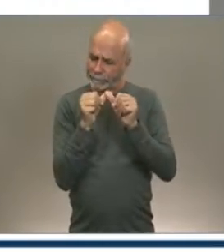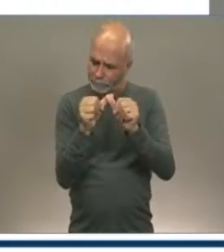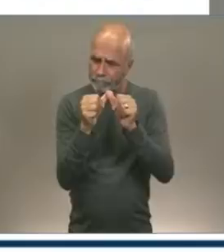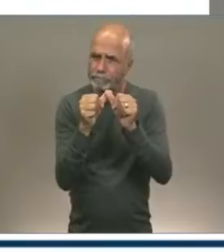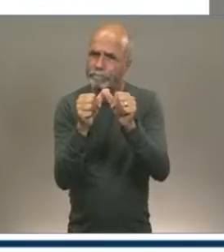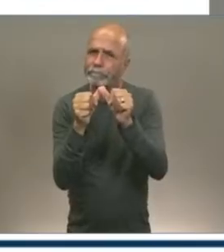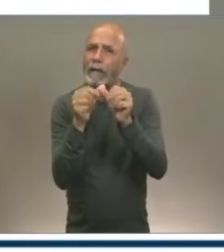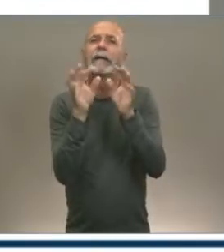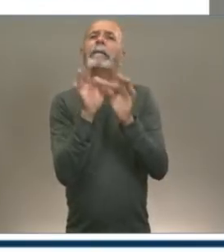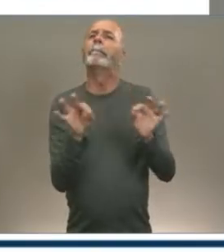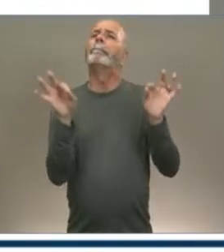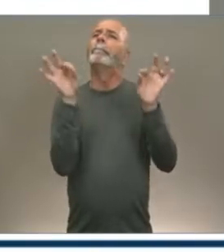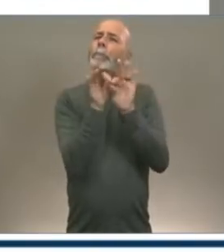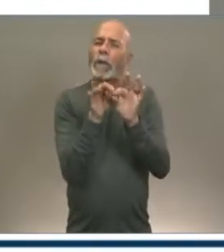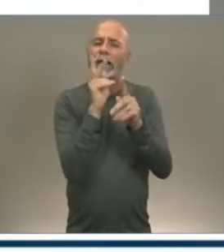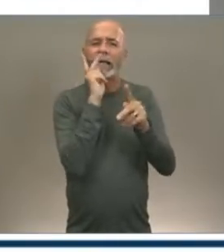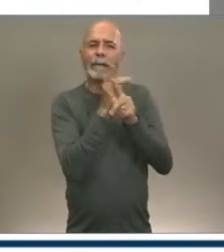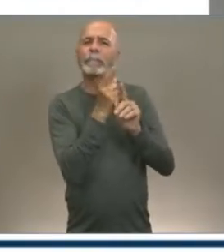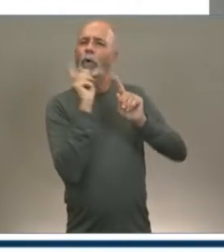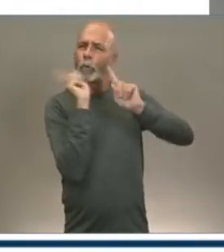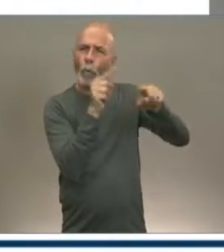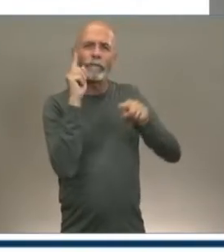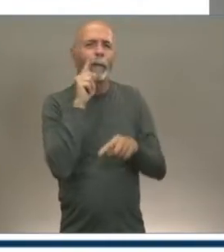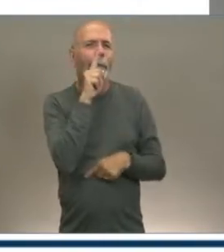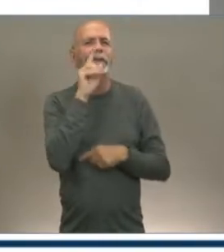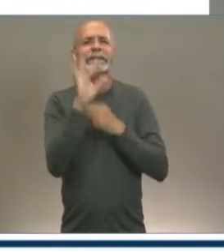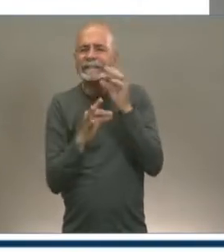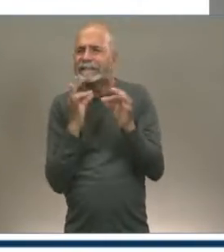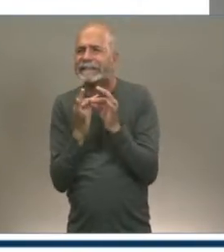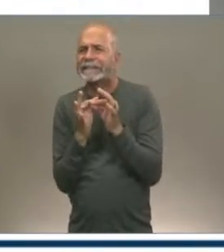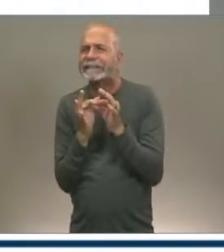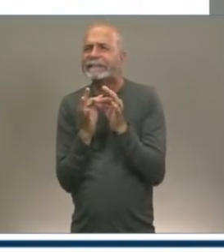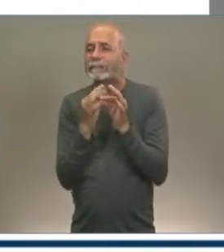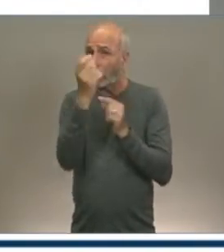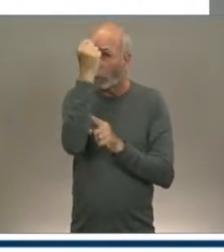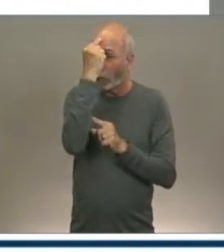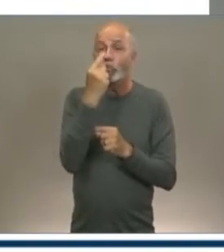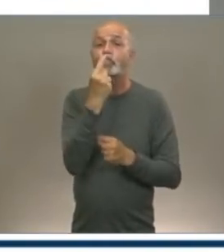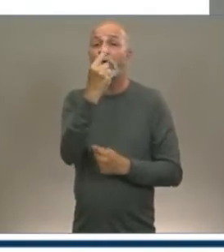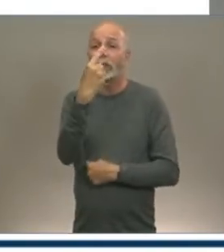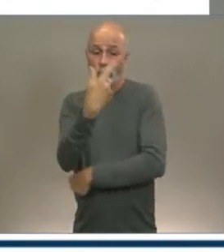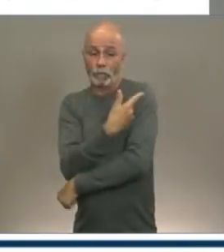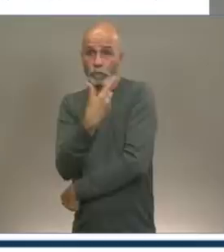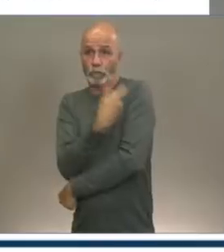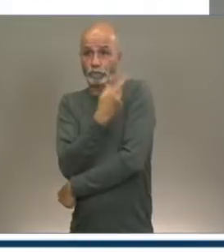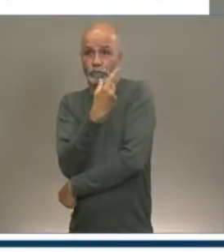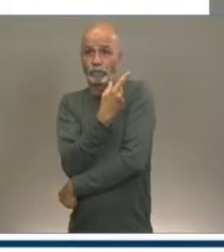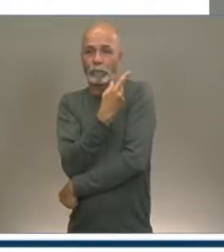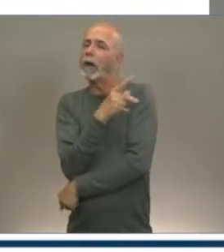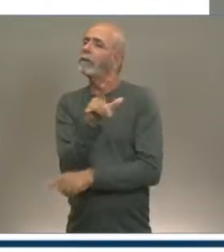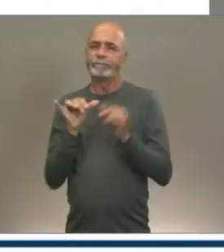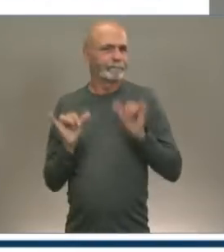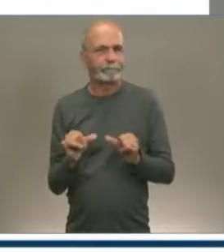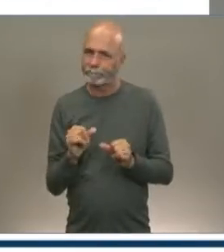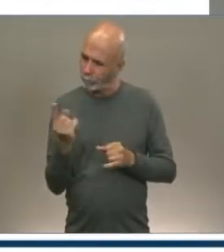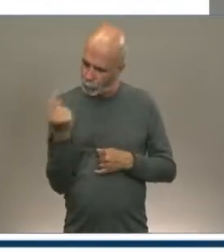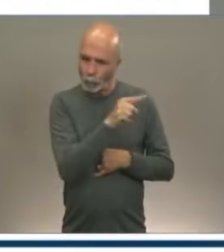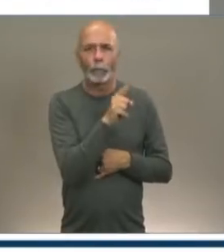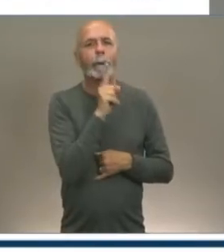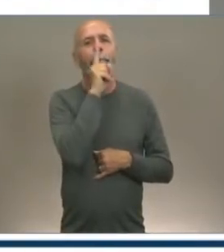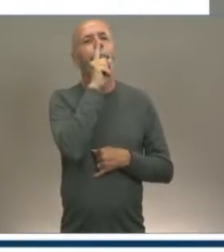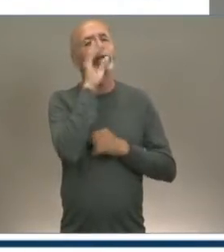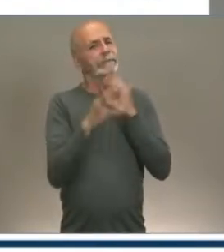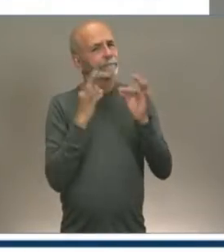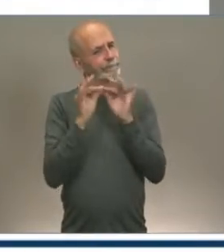test as we reopen. Even if people have had one dose of vaccine, they need to continue to have a regular test for